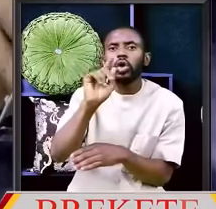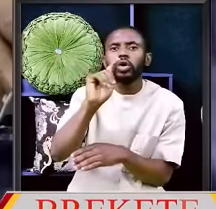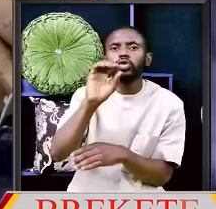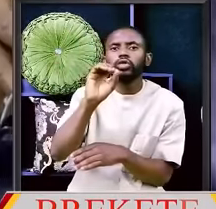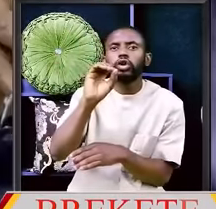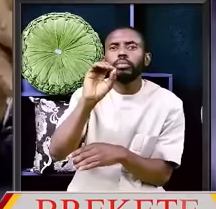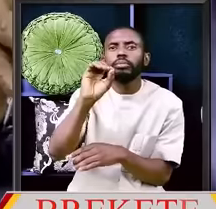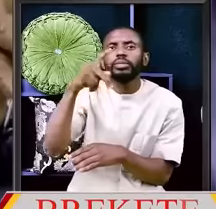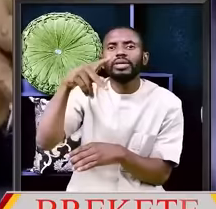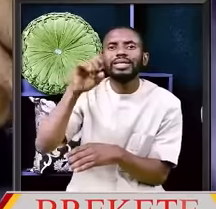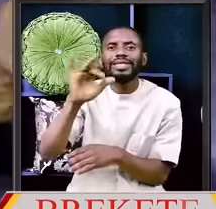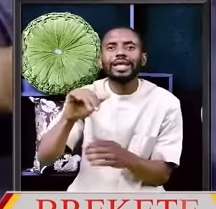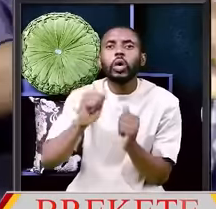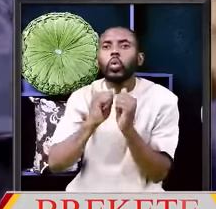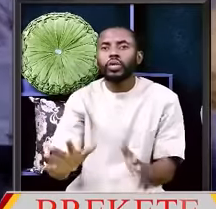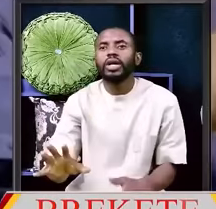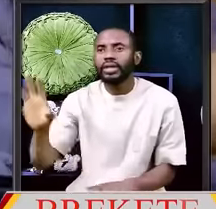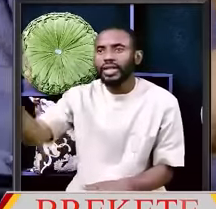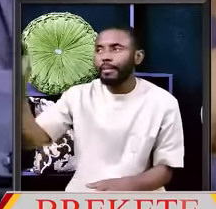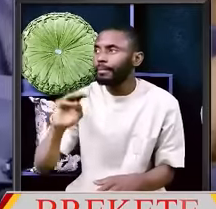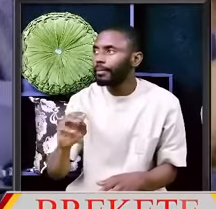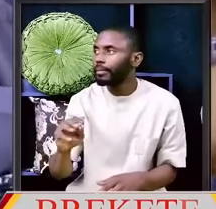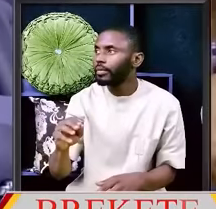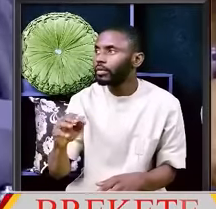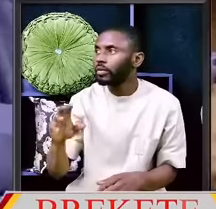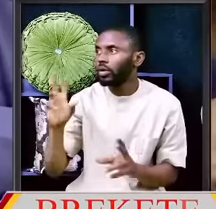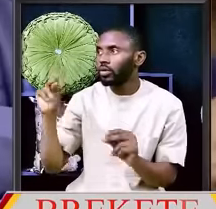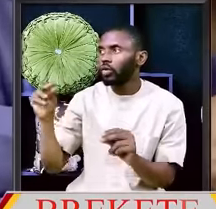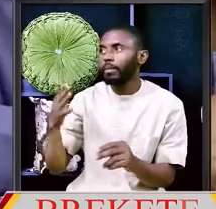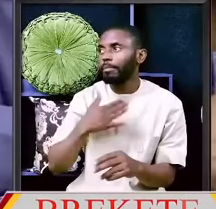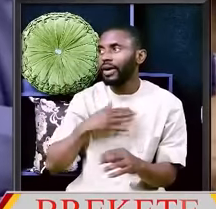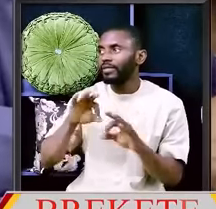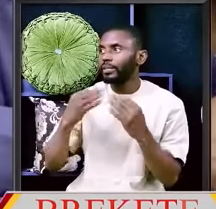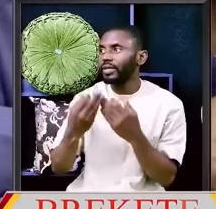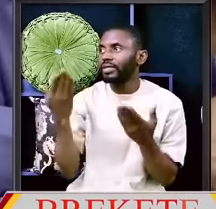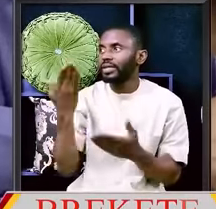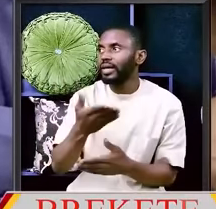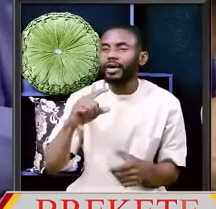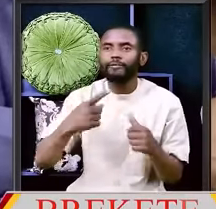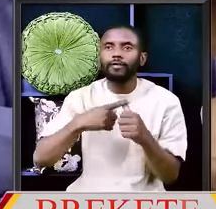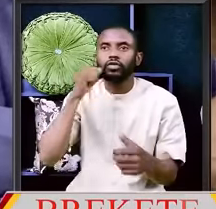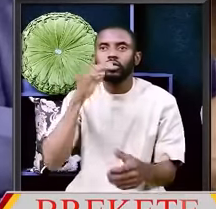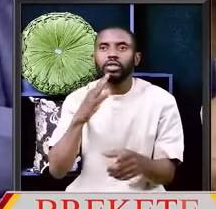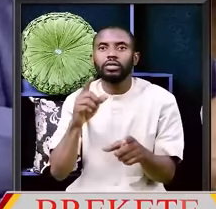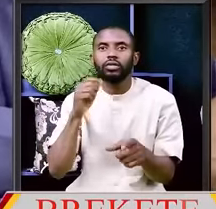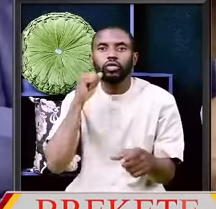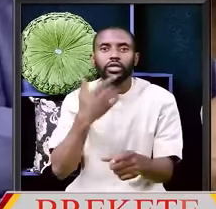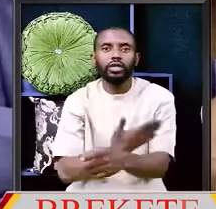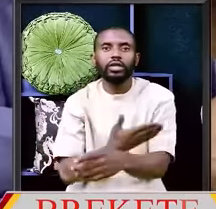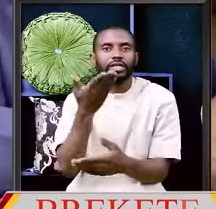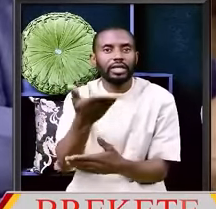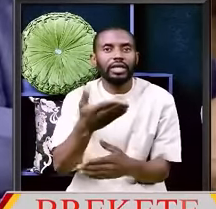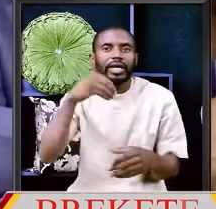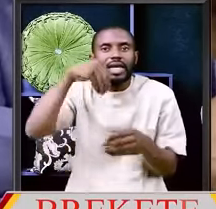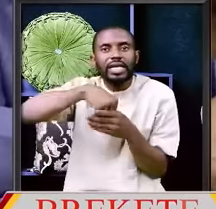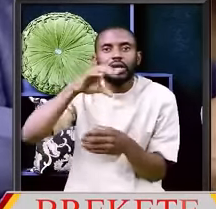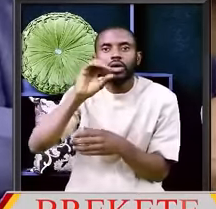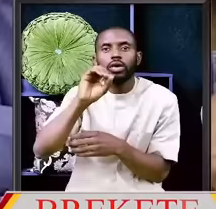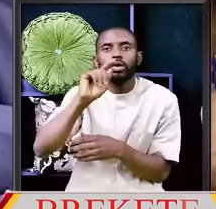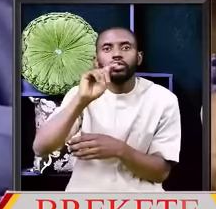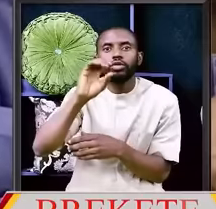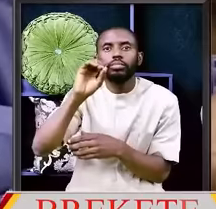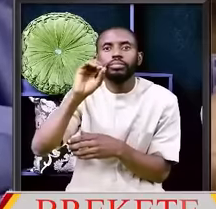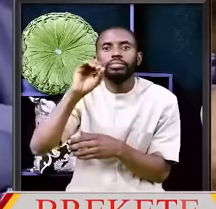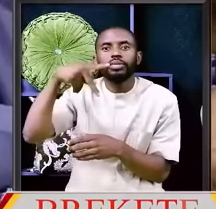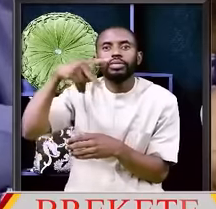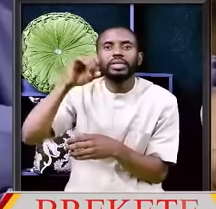them. No, our family is there. My first daughter is there. In the autopsy? Yeah, the first day they carried the body. Okay, so okay. Oh,